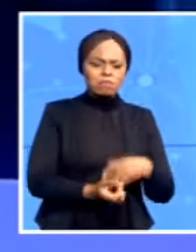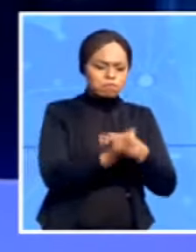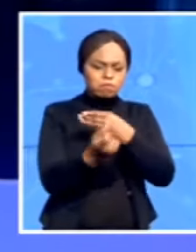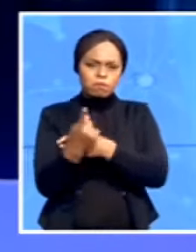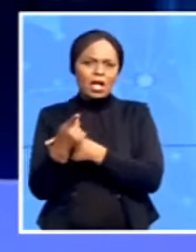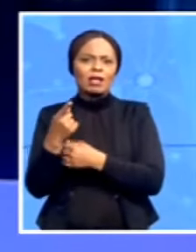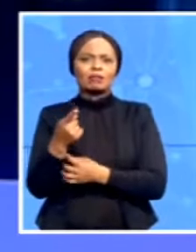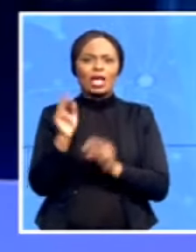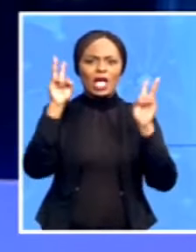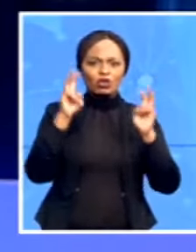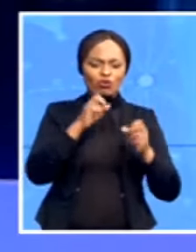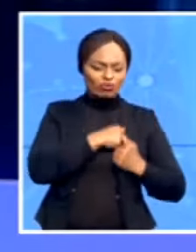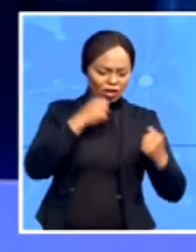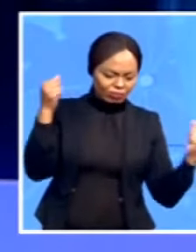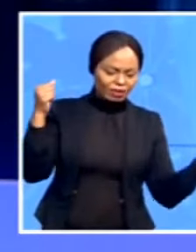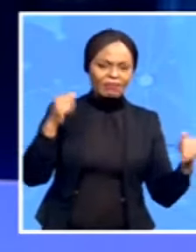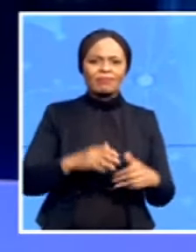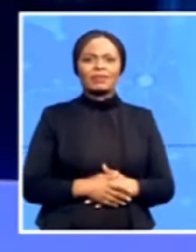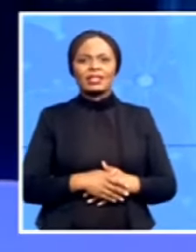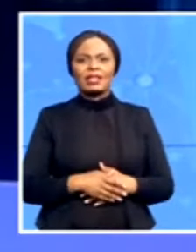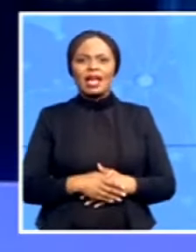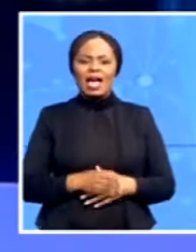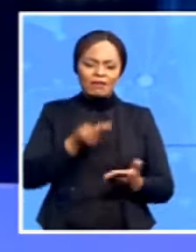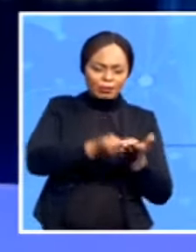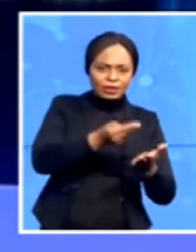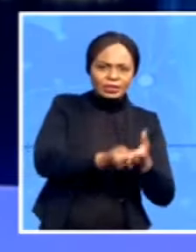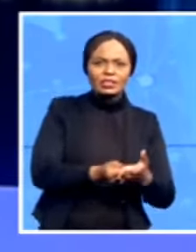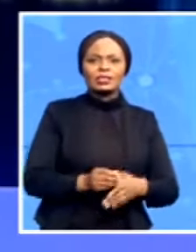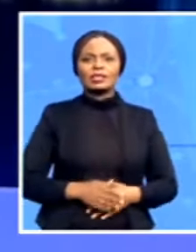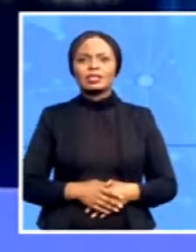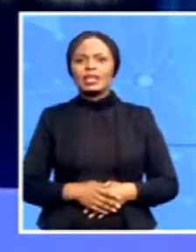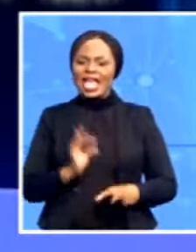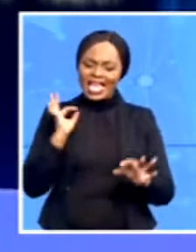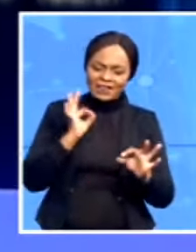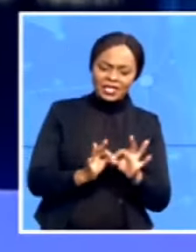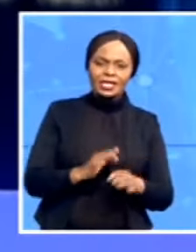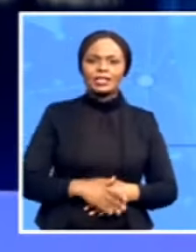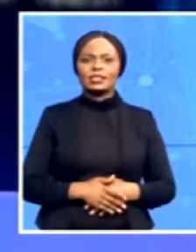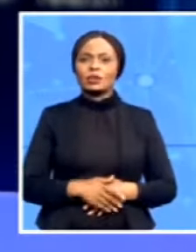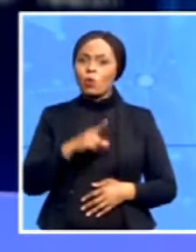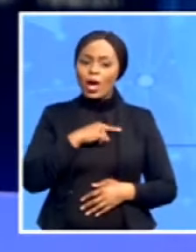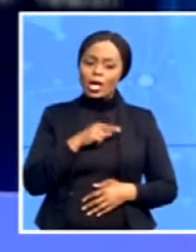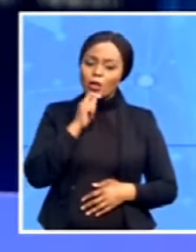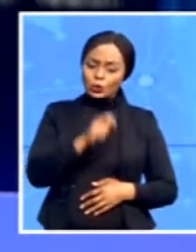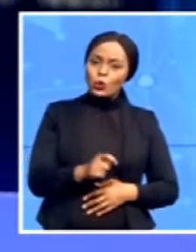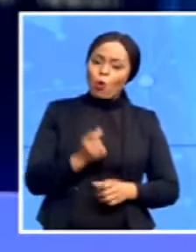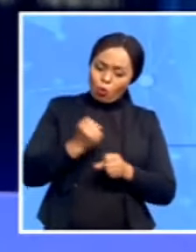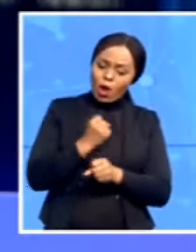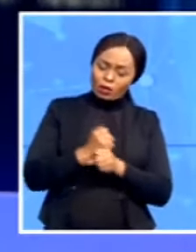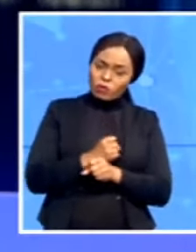the efficiency of getting a big operation like this running, because the viewer, the voter, is watching all